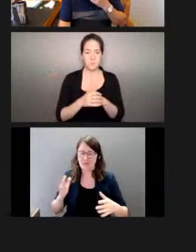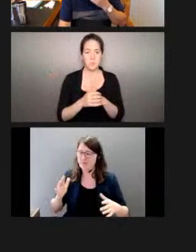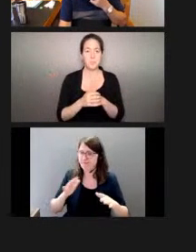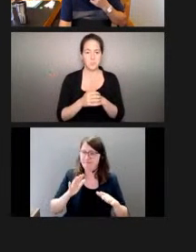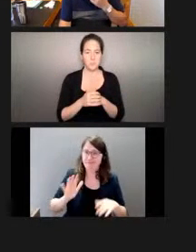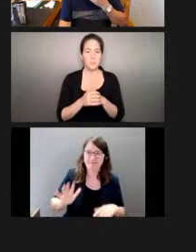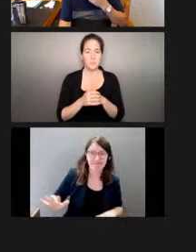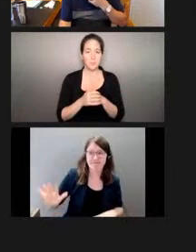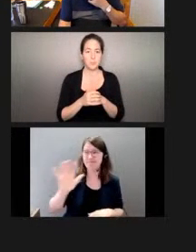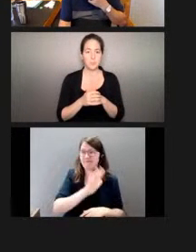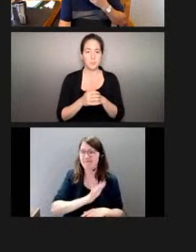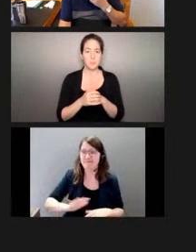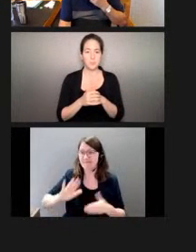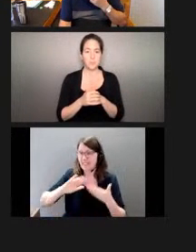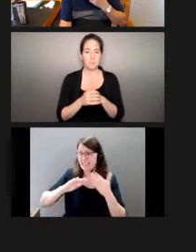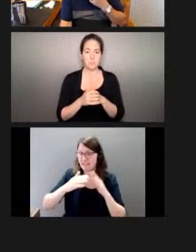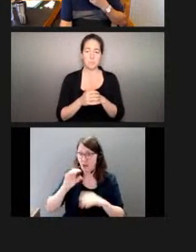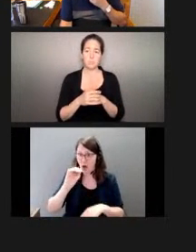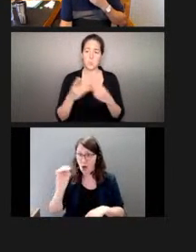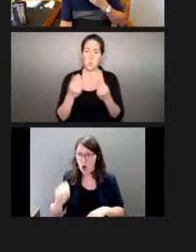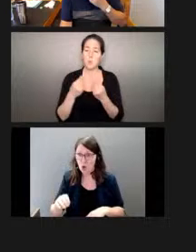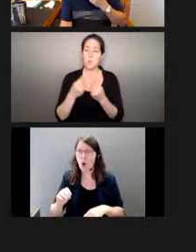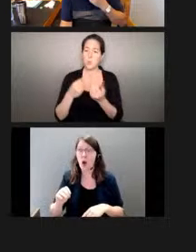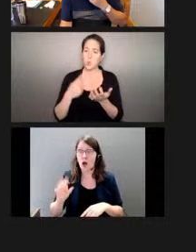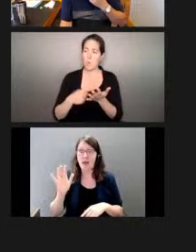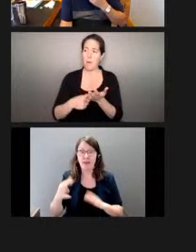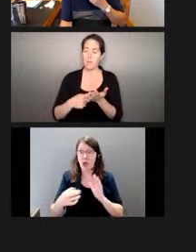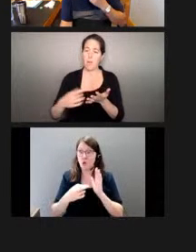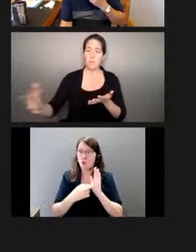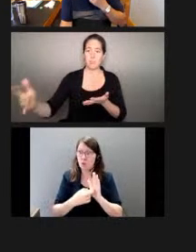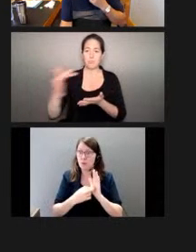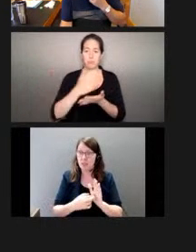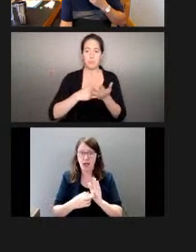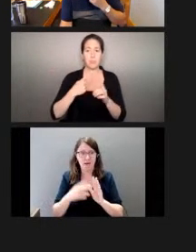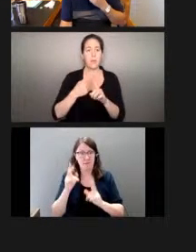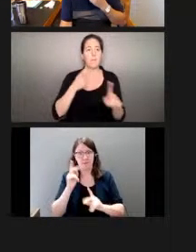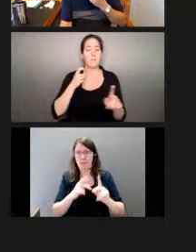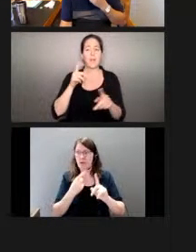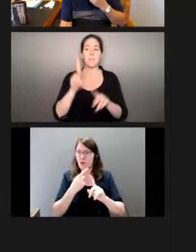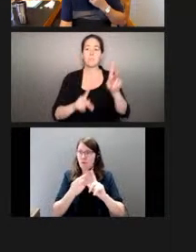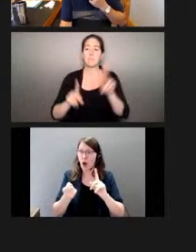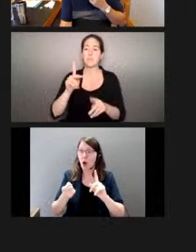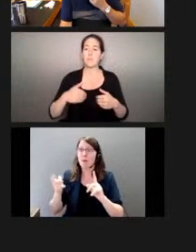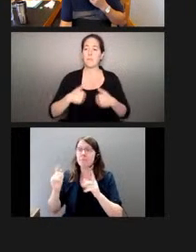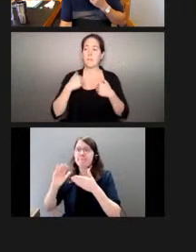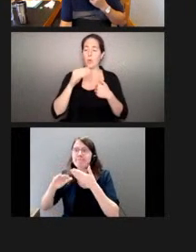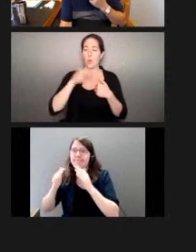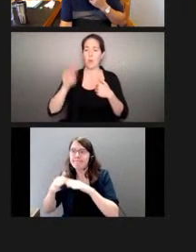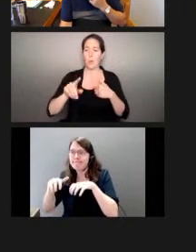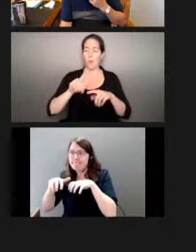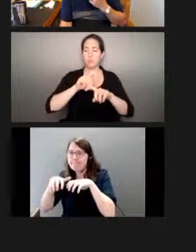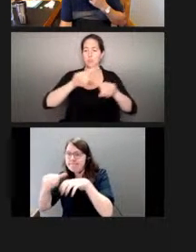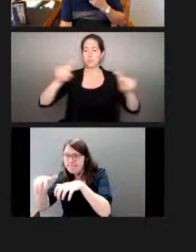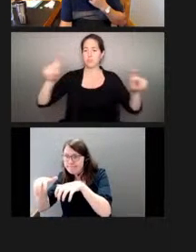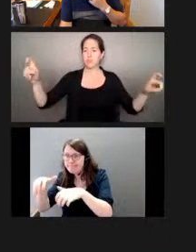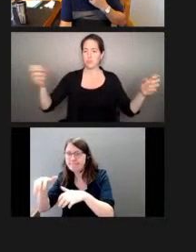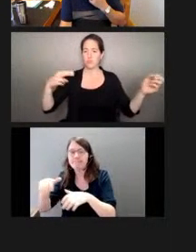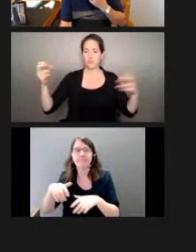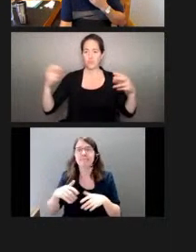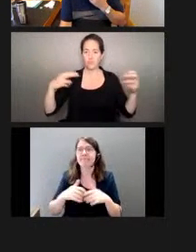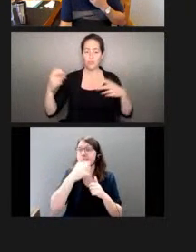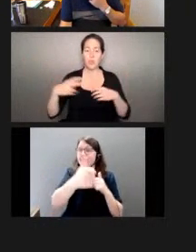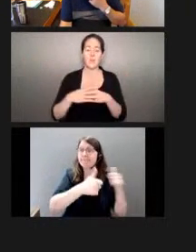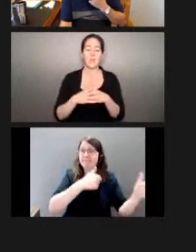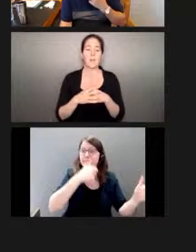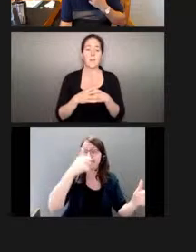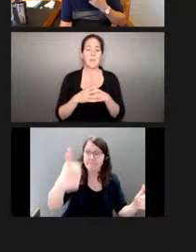had fairly representative feedback in terms of feedback from those living in urban, suburban, and rural communities, and also